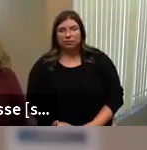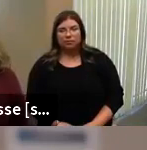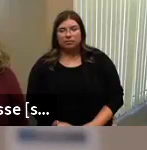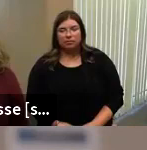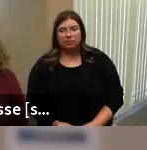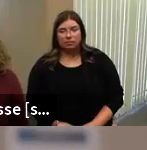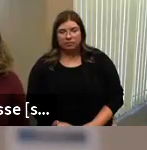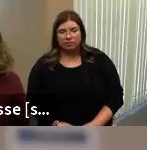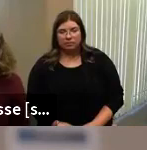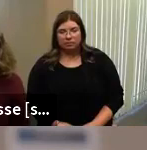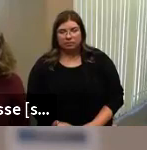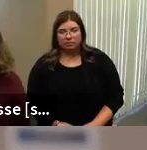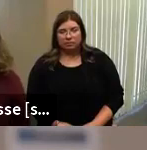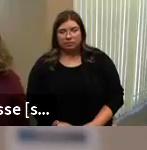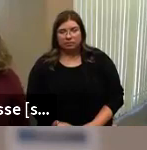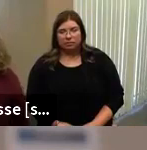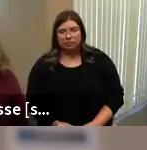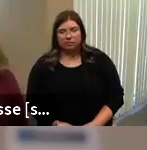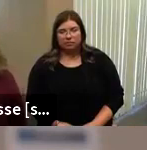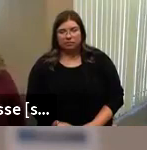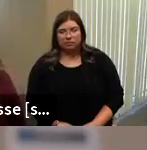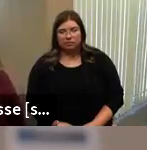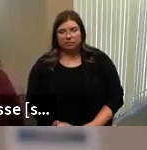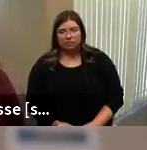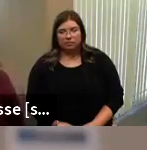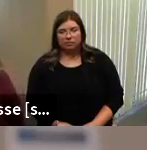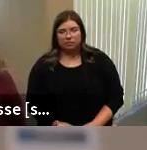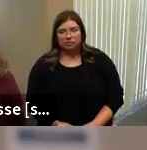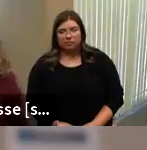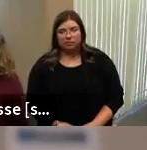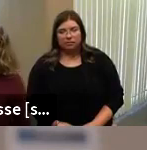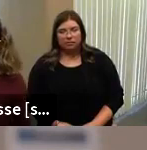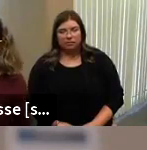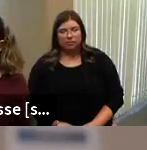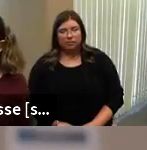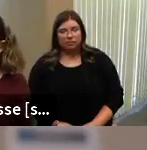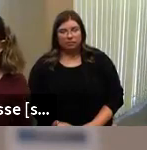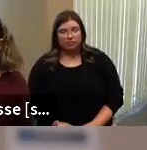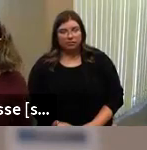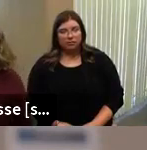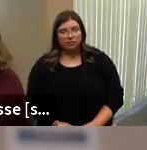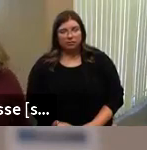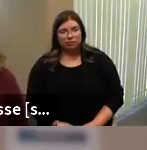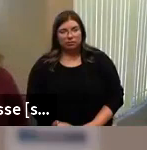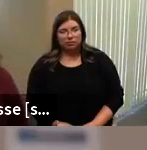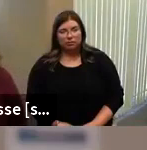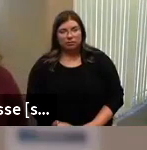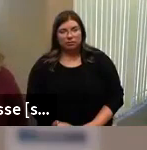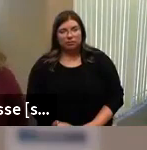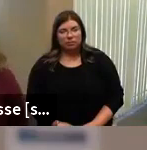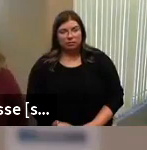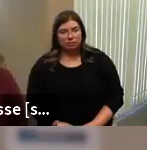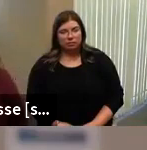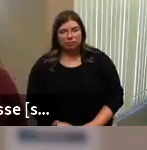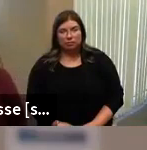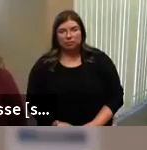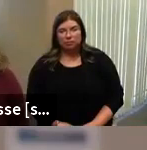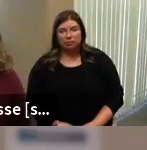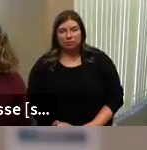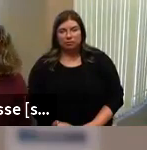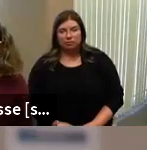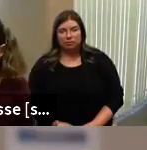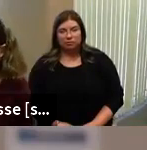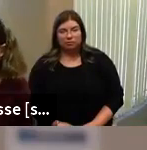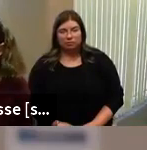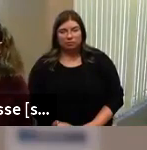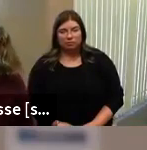on people. So you're working with a person, whether that person knows sign language or not. There are hearing people and deaf people